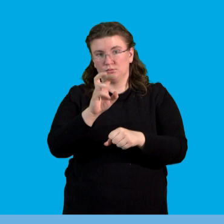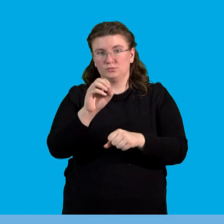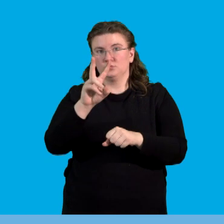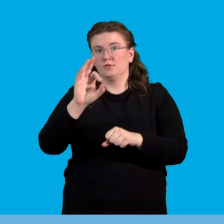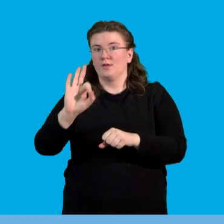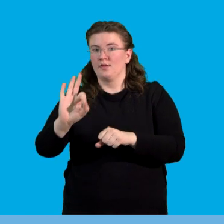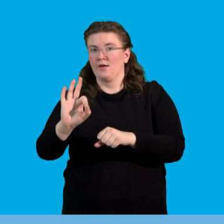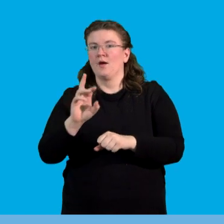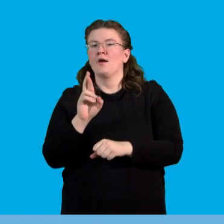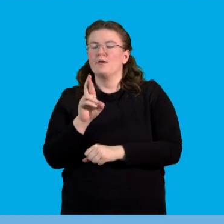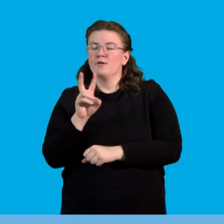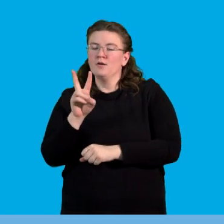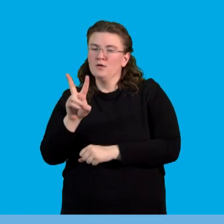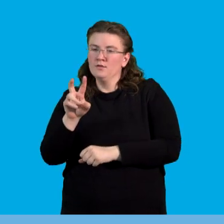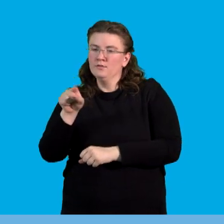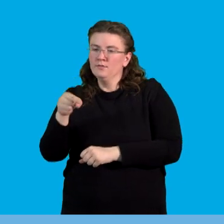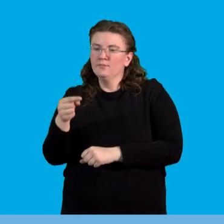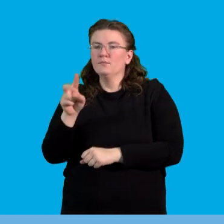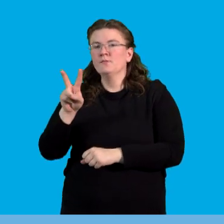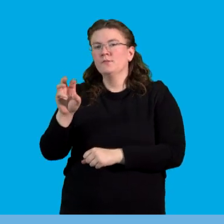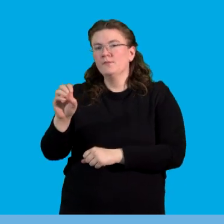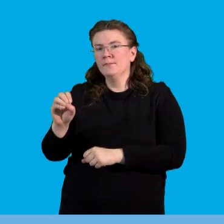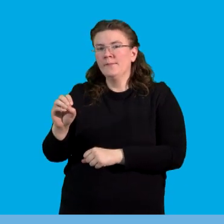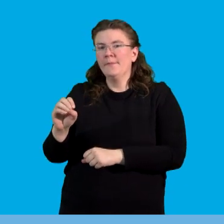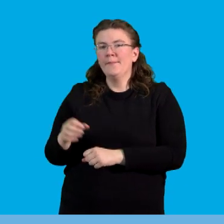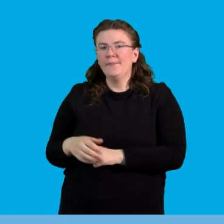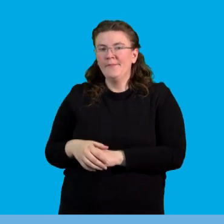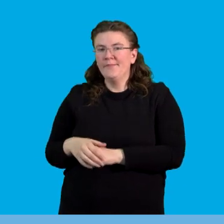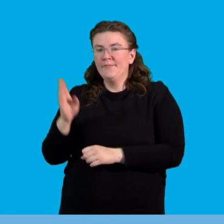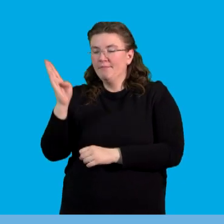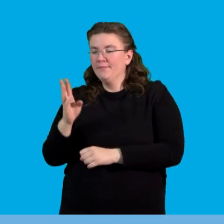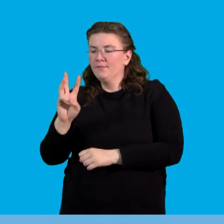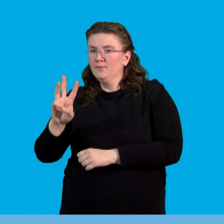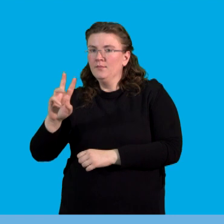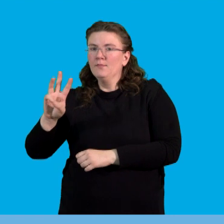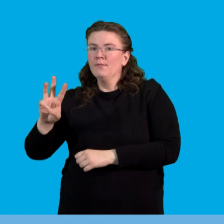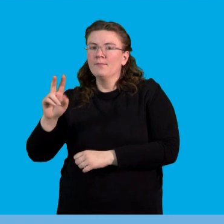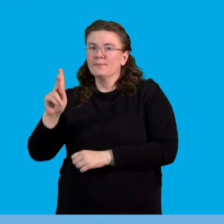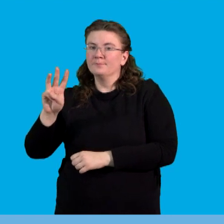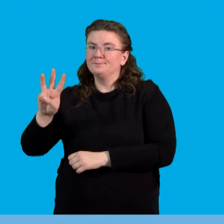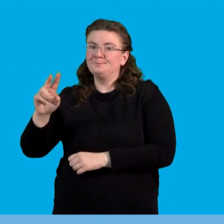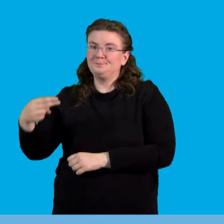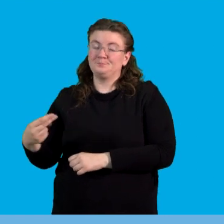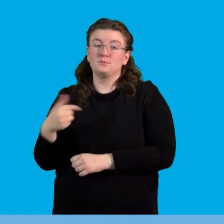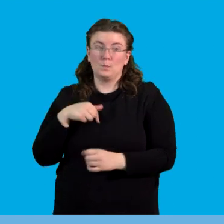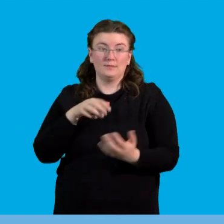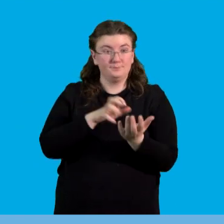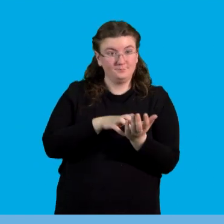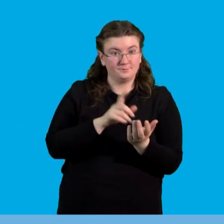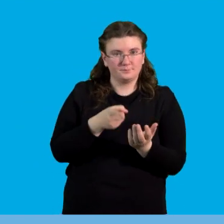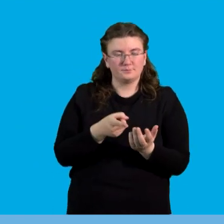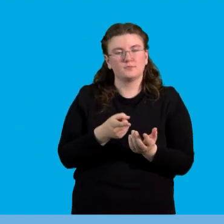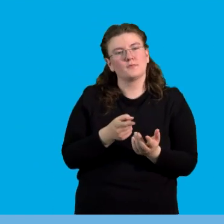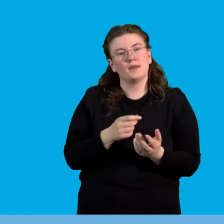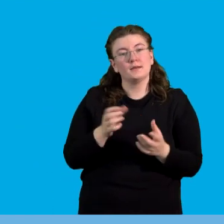was R2.20 per kilowatt hours. And we are supposed to calculate the cost of using the